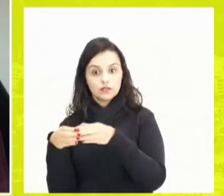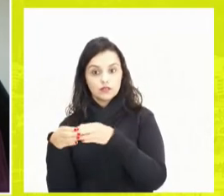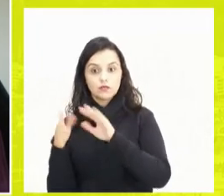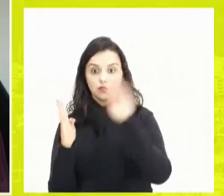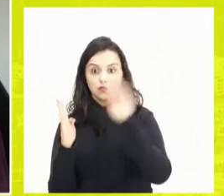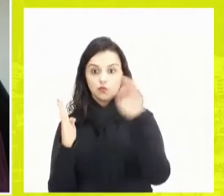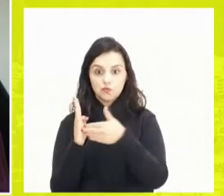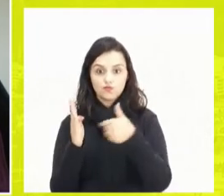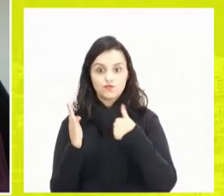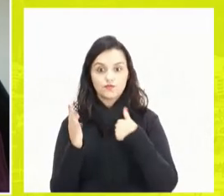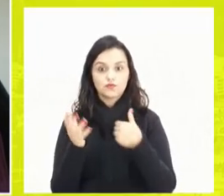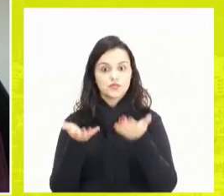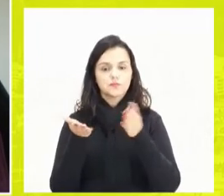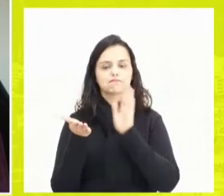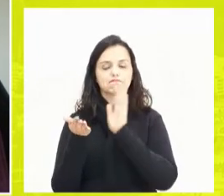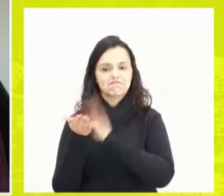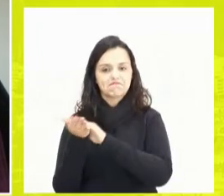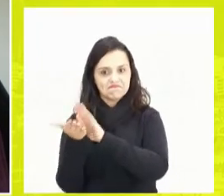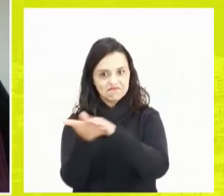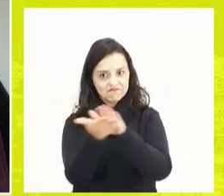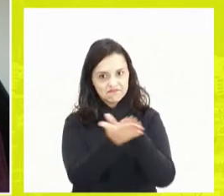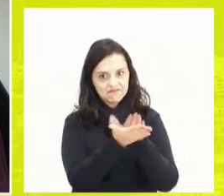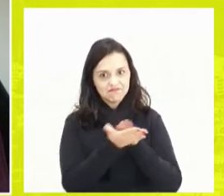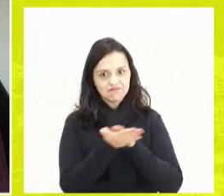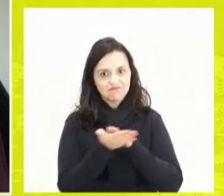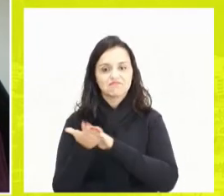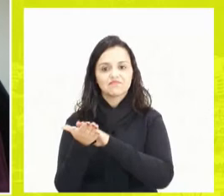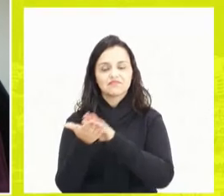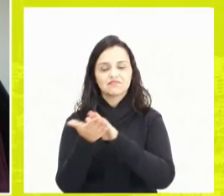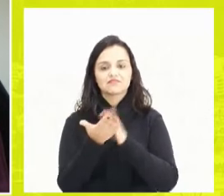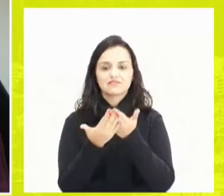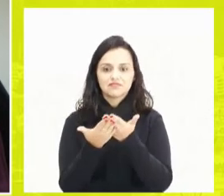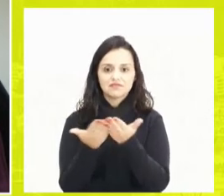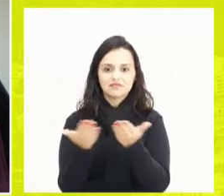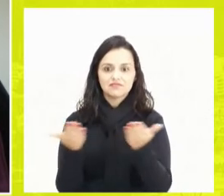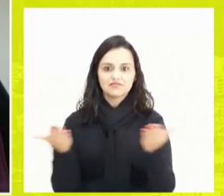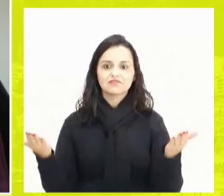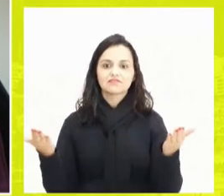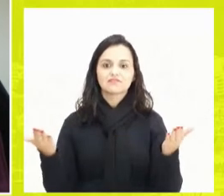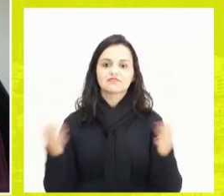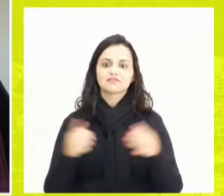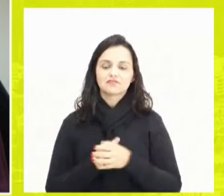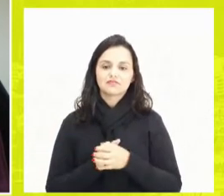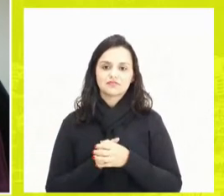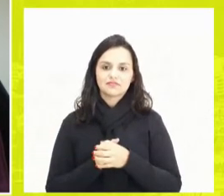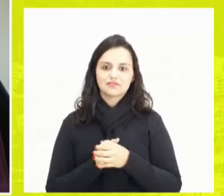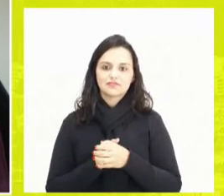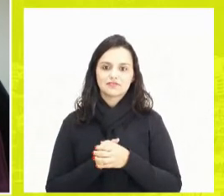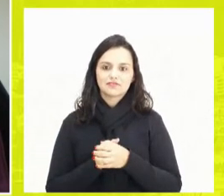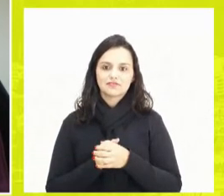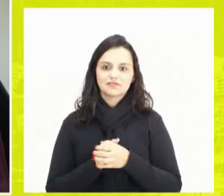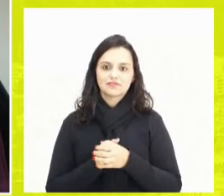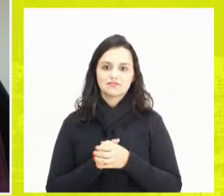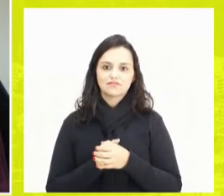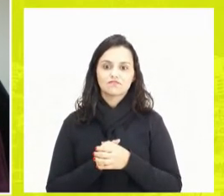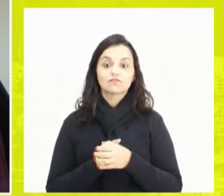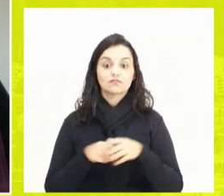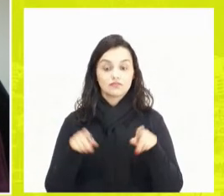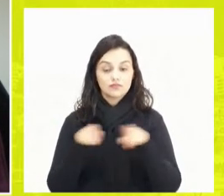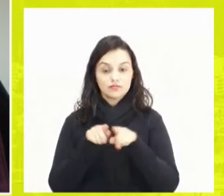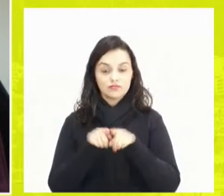to congratulate you for your comments all your work your